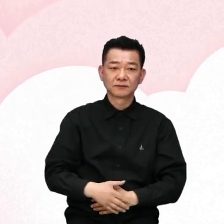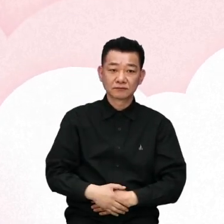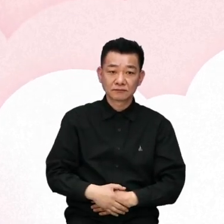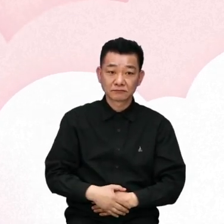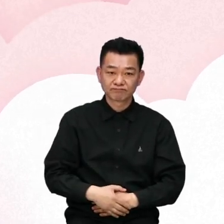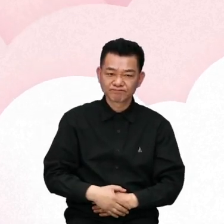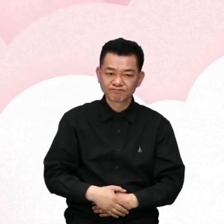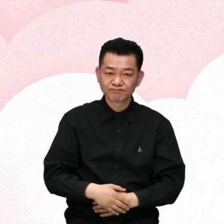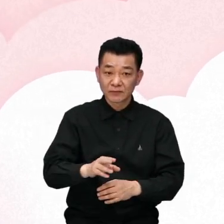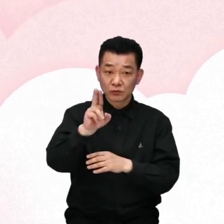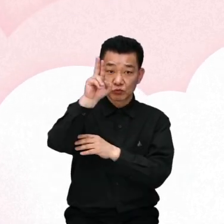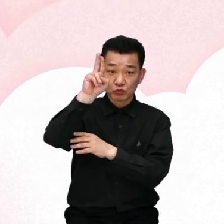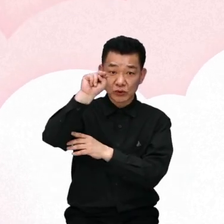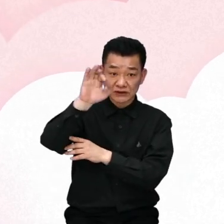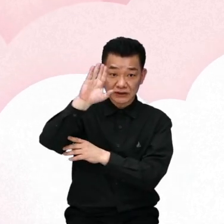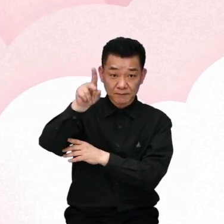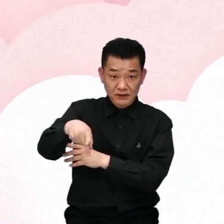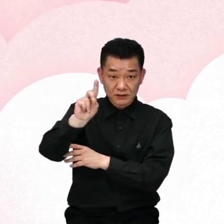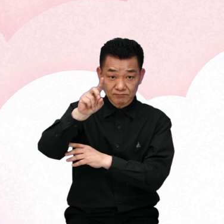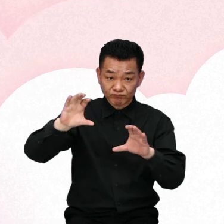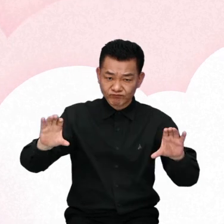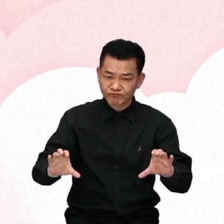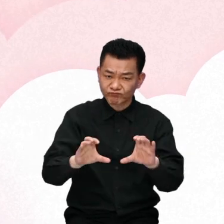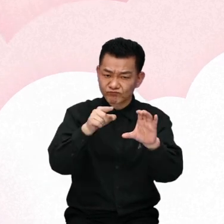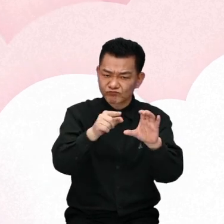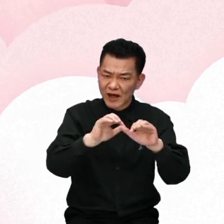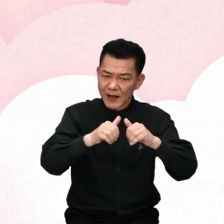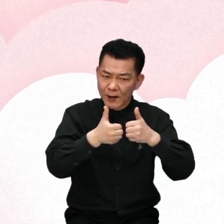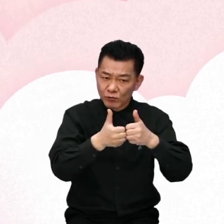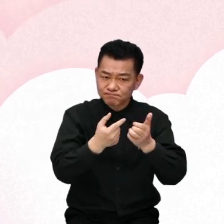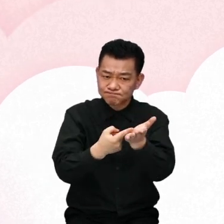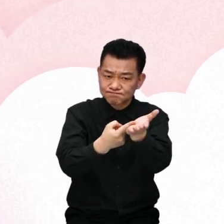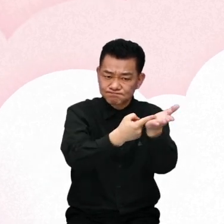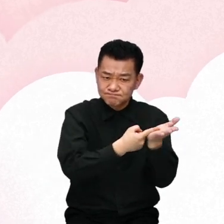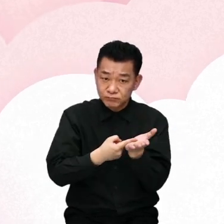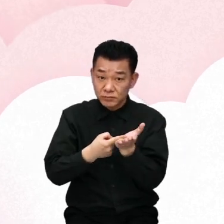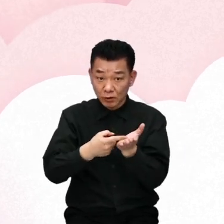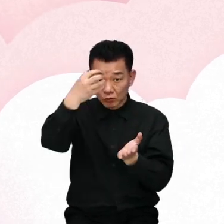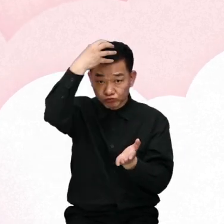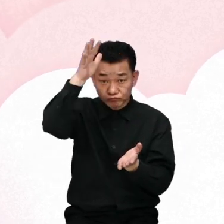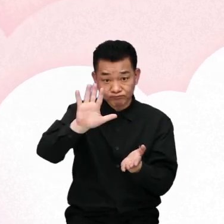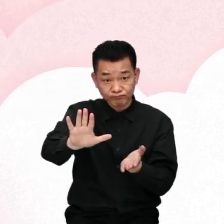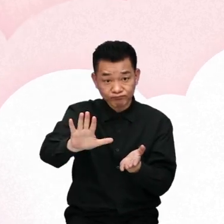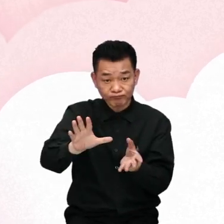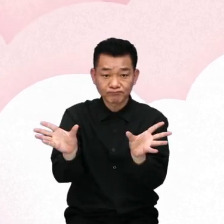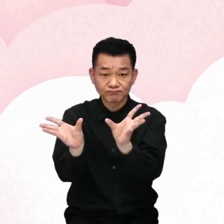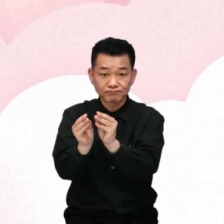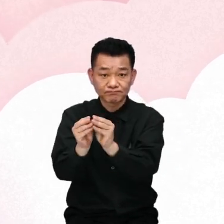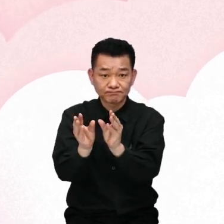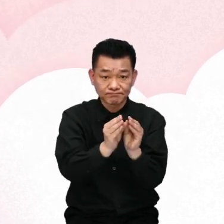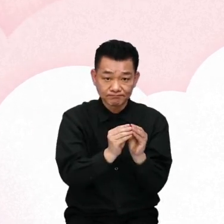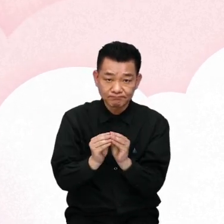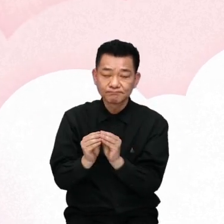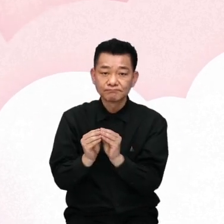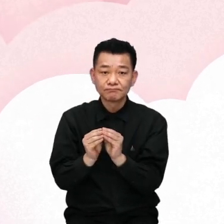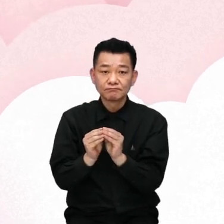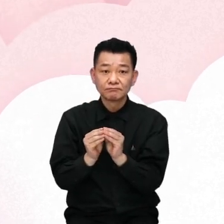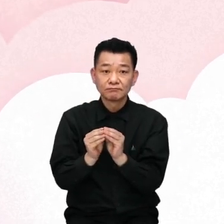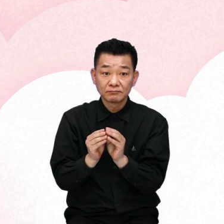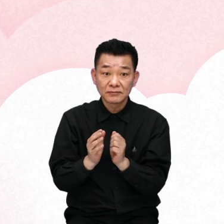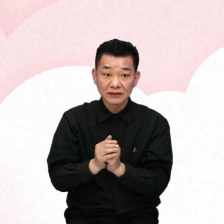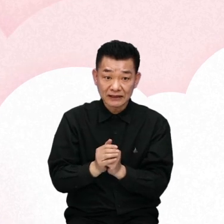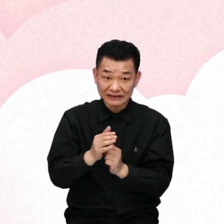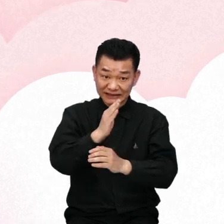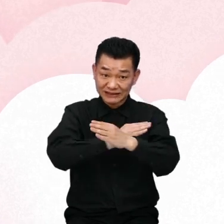right. Also, don't forget that holding the Conference of States Parties to discuss on the ways to fulfill the convention,